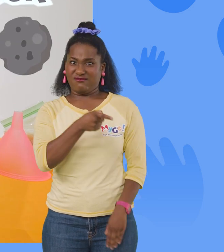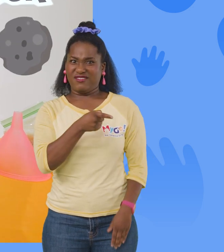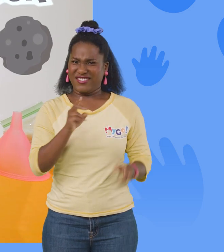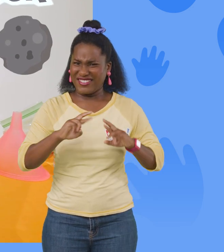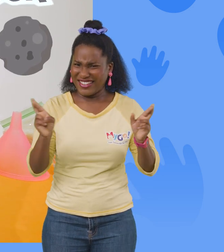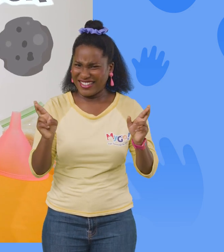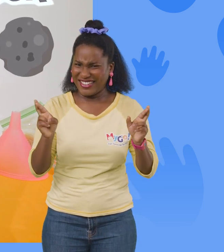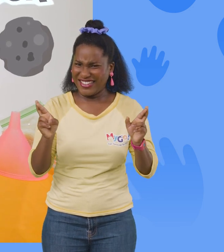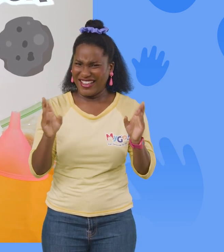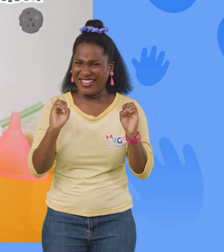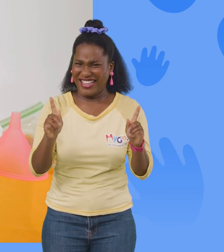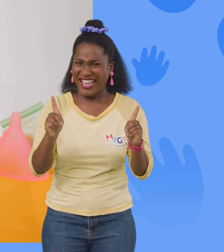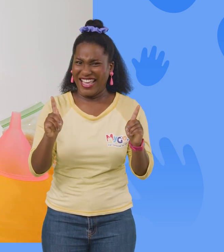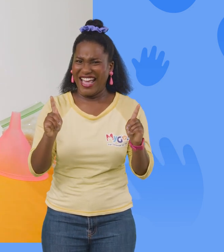Ready?